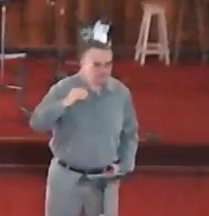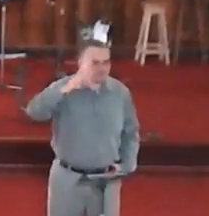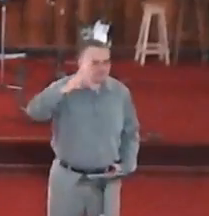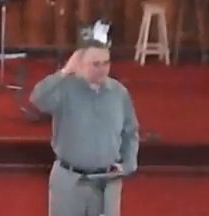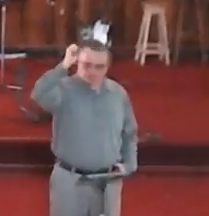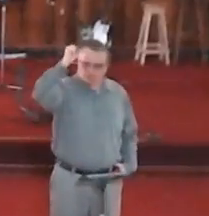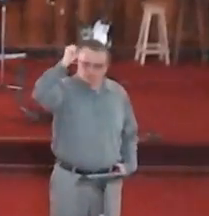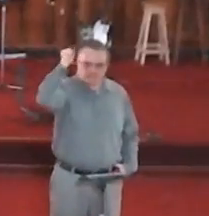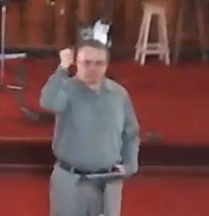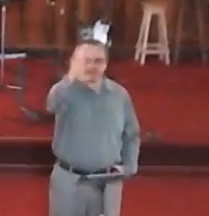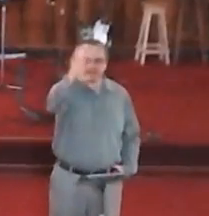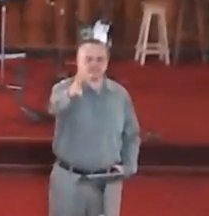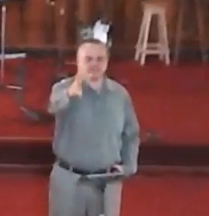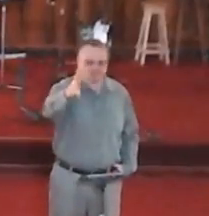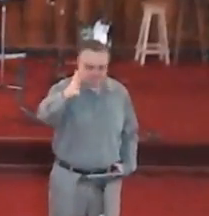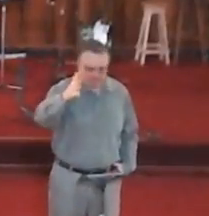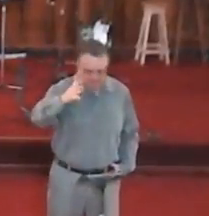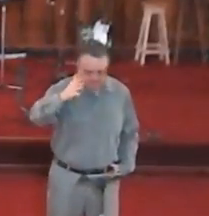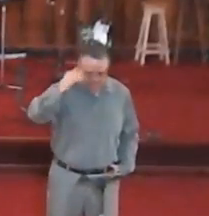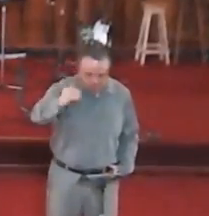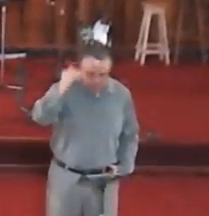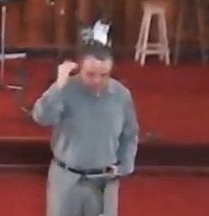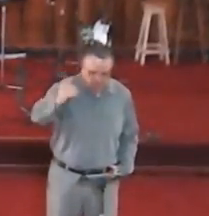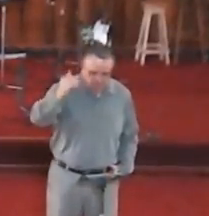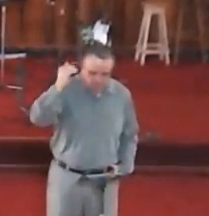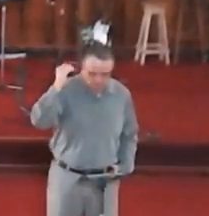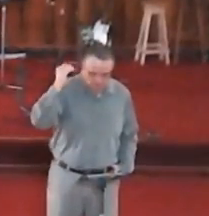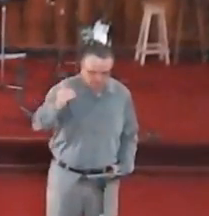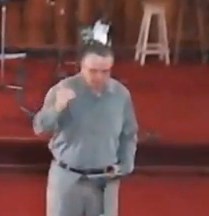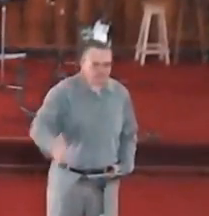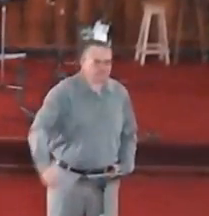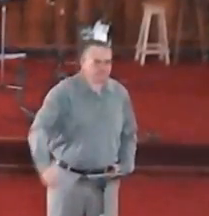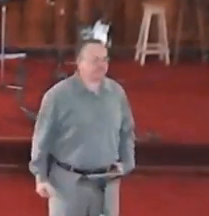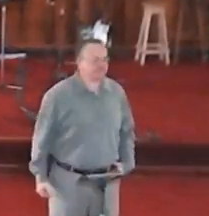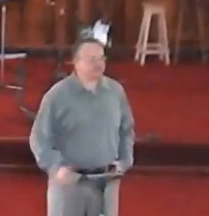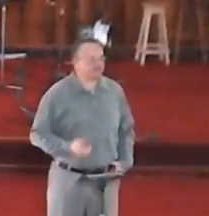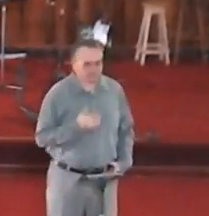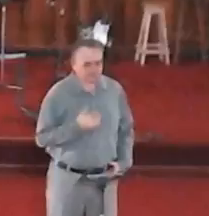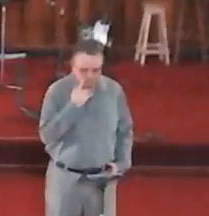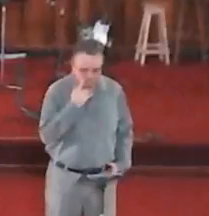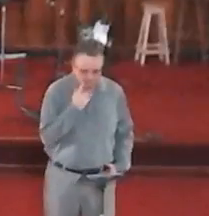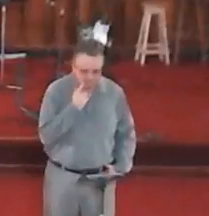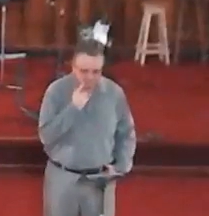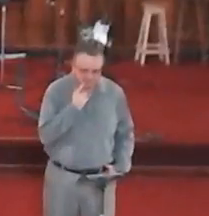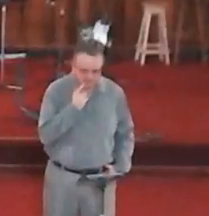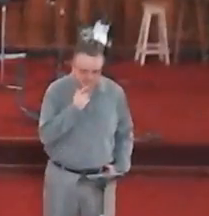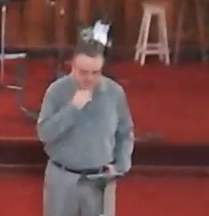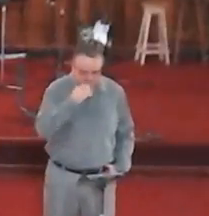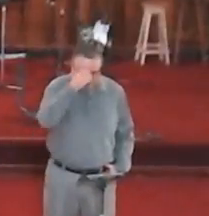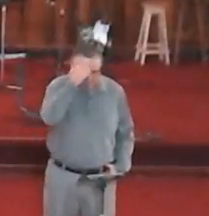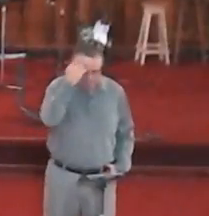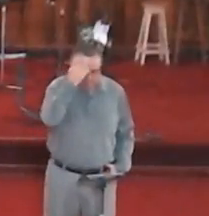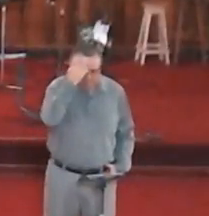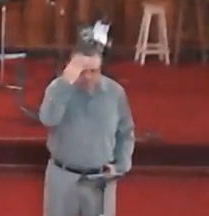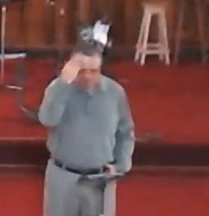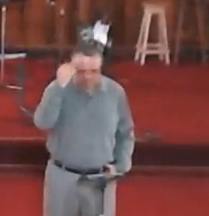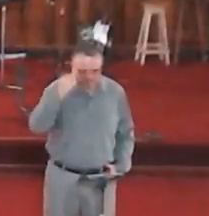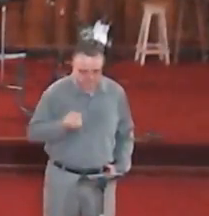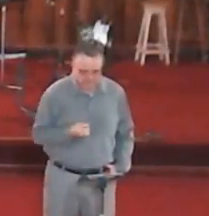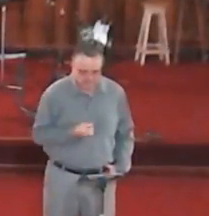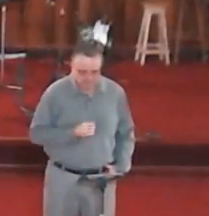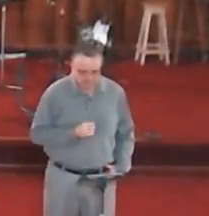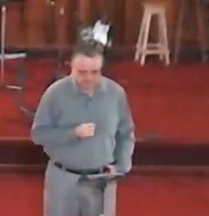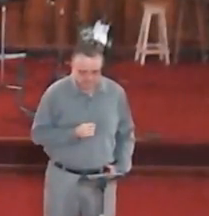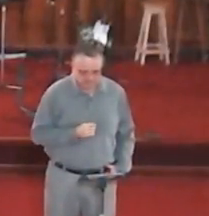9, Jesús se le aparece. Saulo, Saulo, ¿por qué me persigues? I'm not going to read the whole thing, but in verse